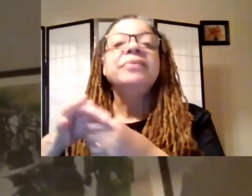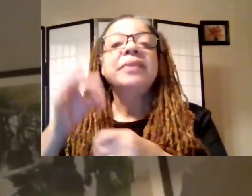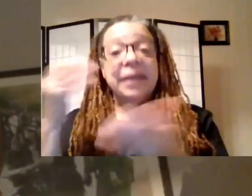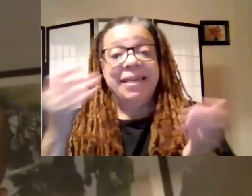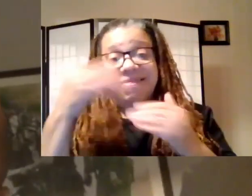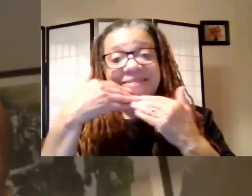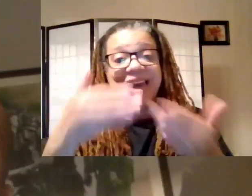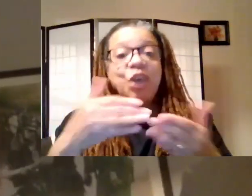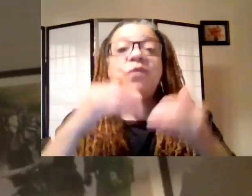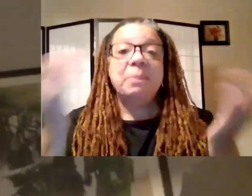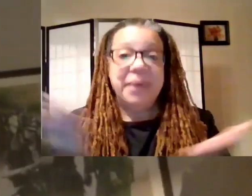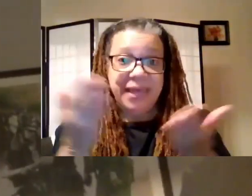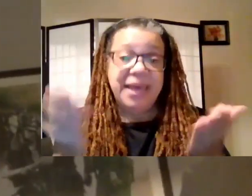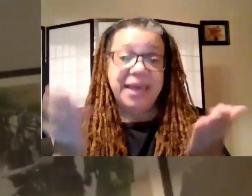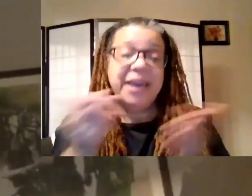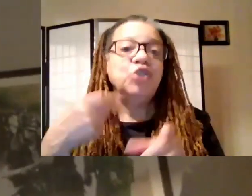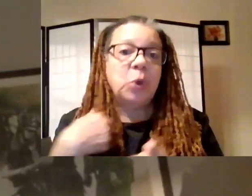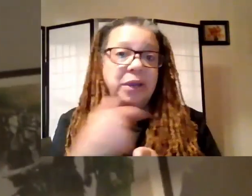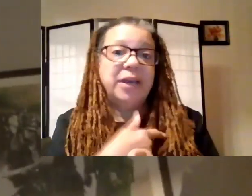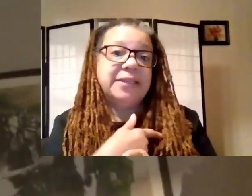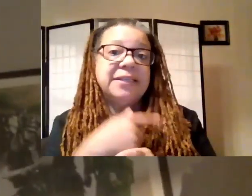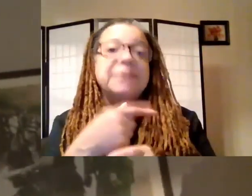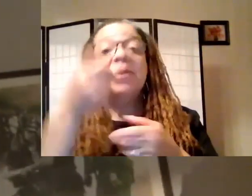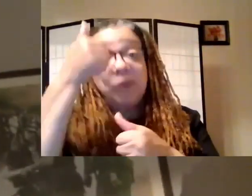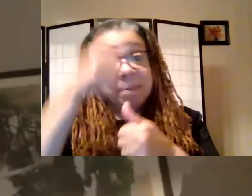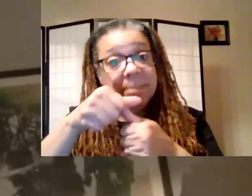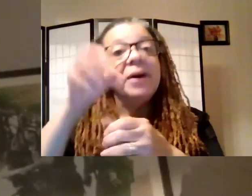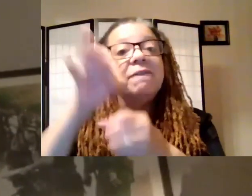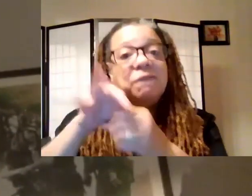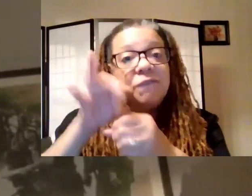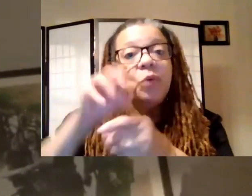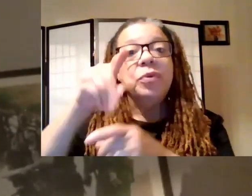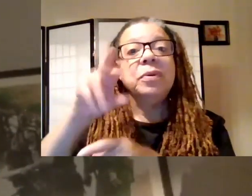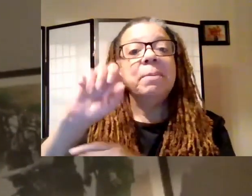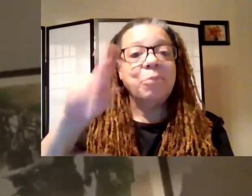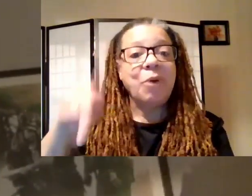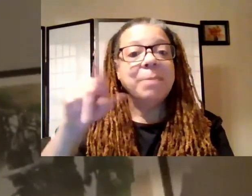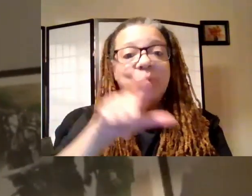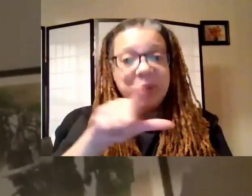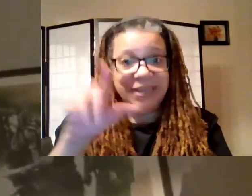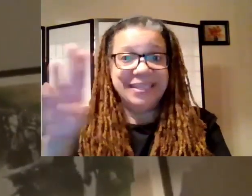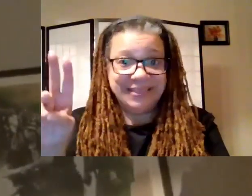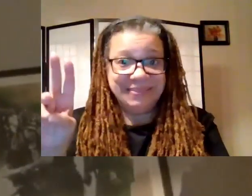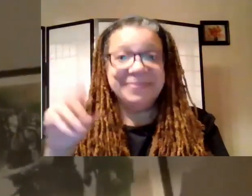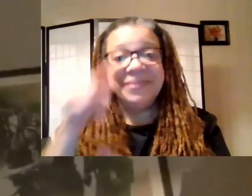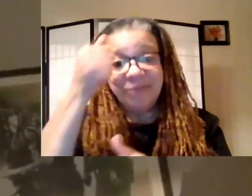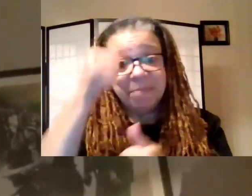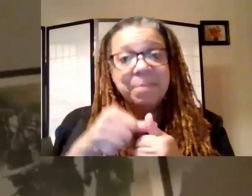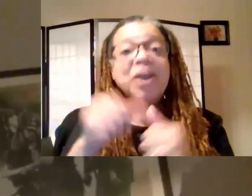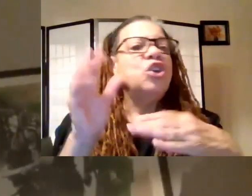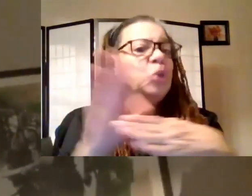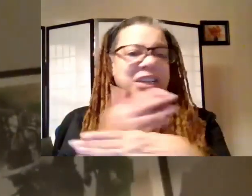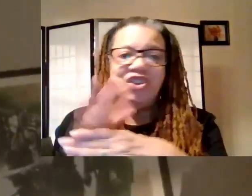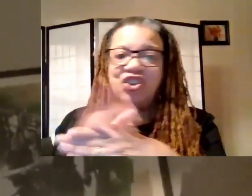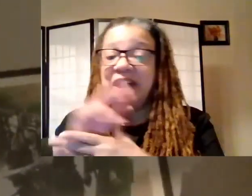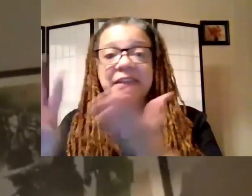being here, for joining us for this prop talk. The video will be available in the next few days. You can share it with friends. You can